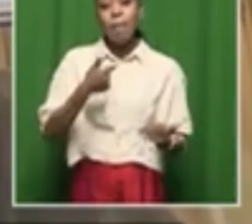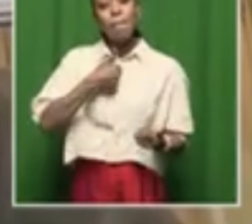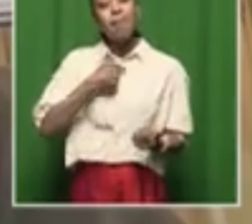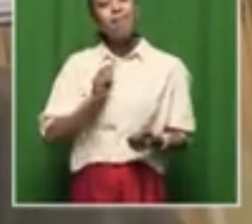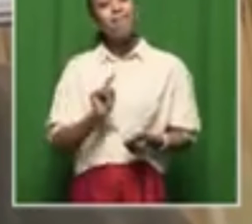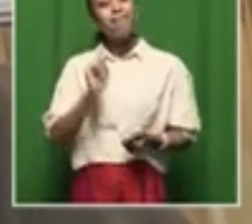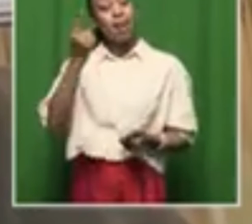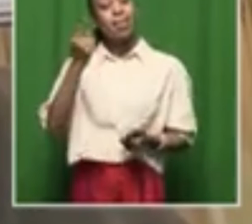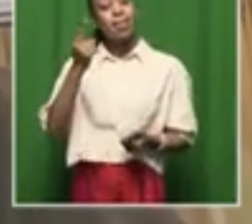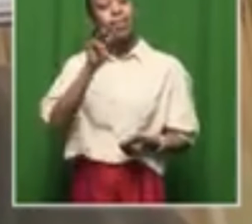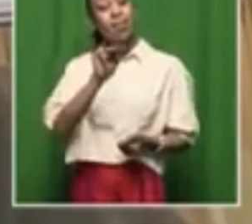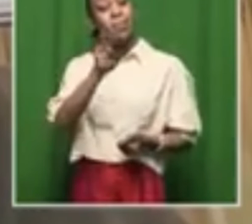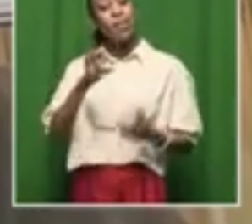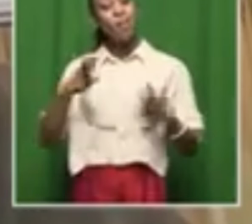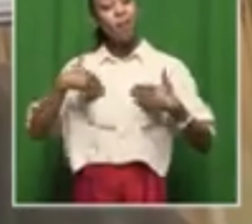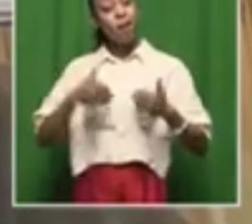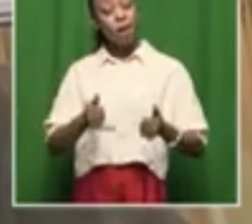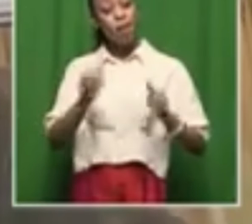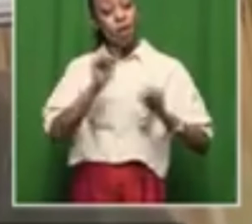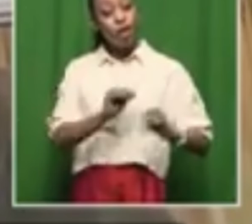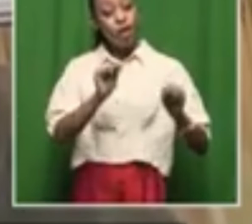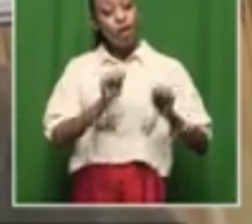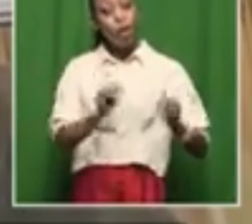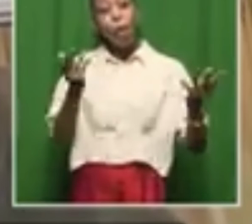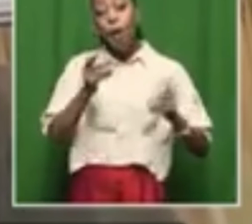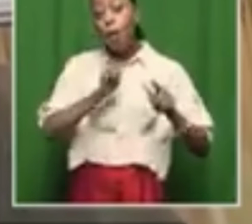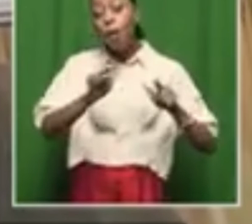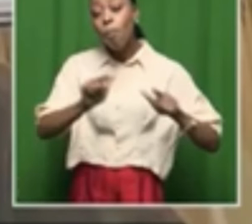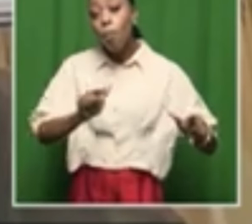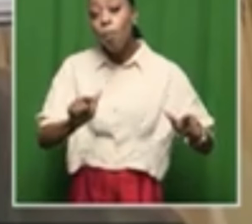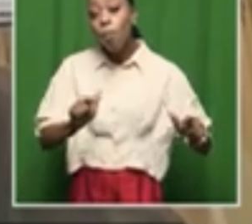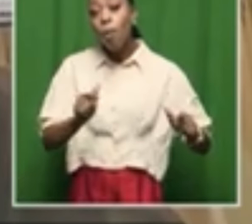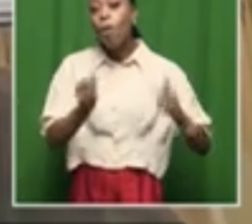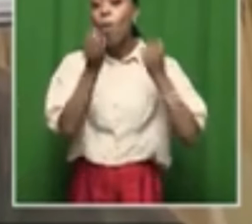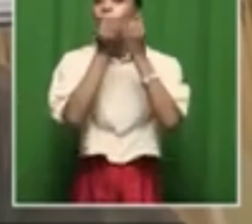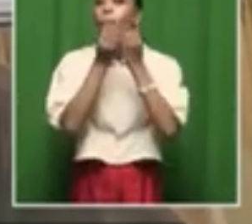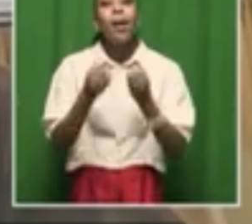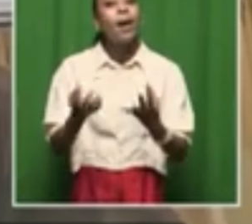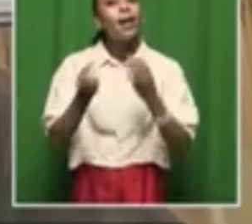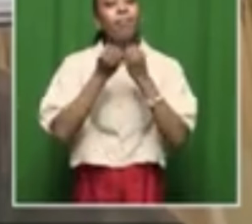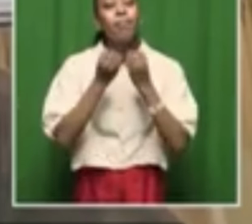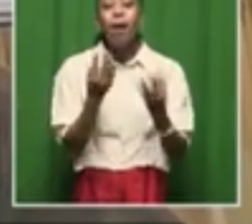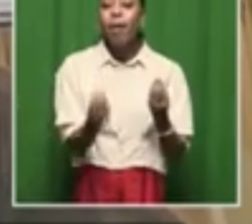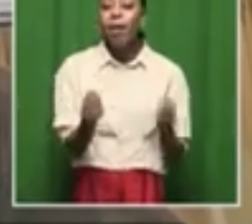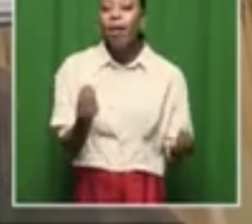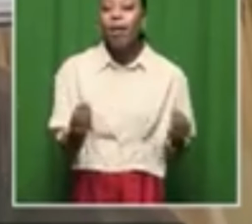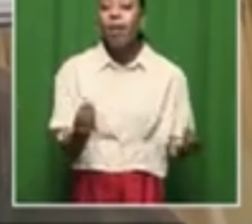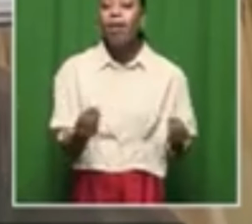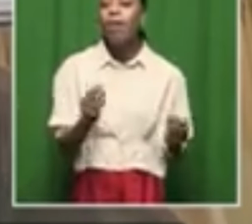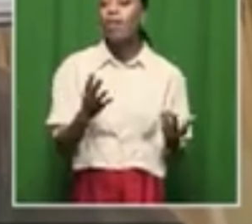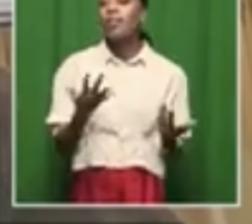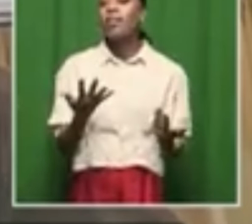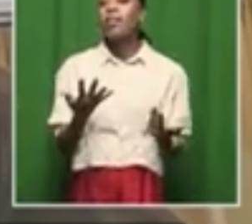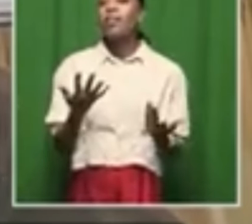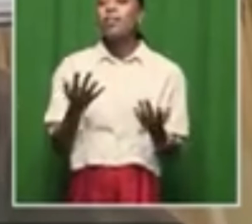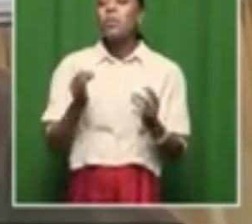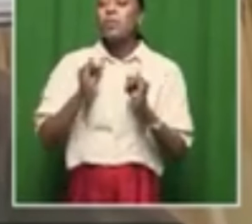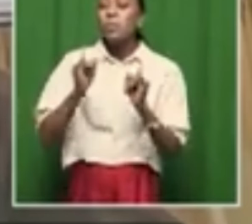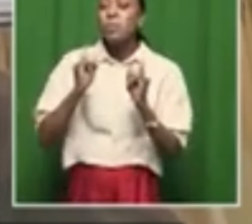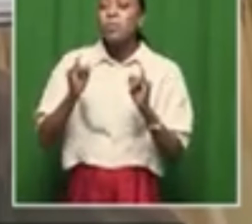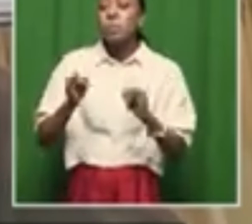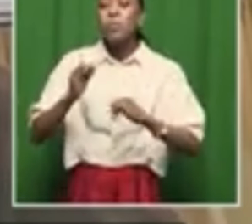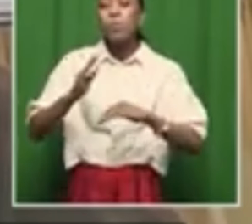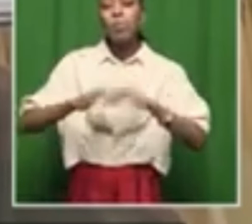the first MEC for education in Limpopo, where lots of kids were under trees and in dilapidated